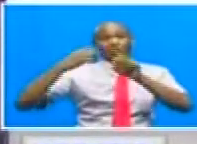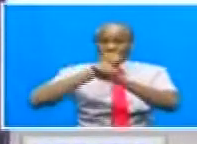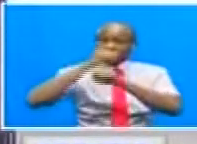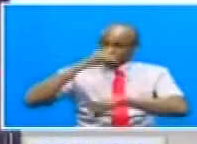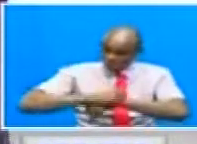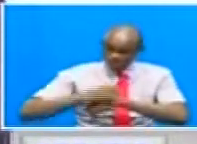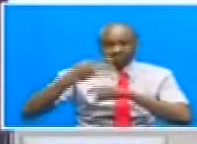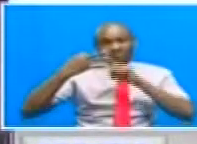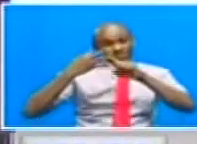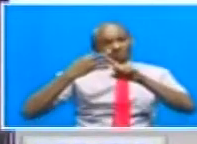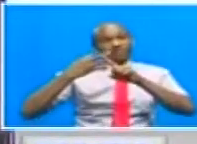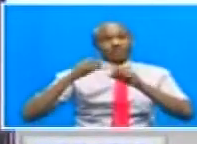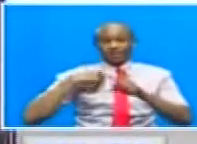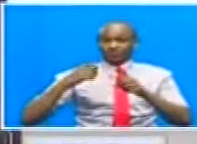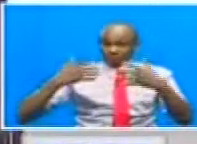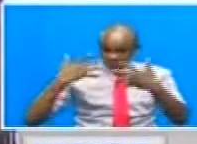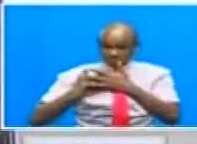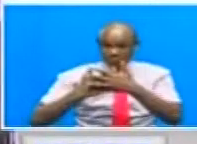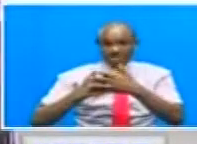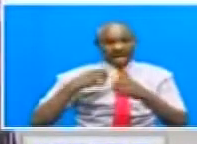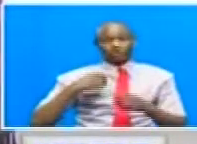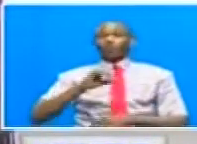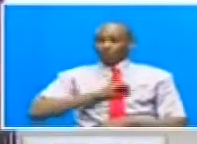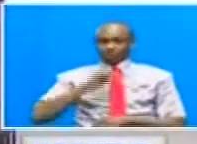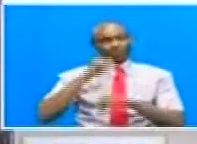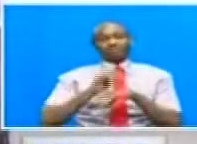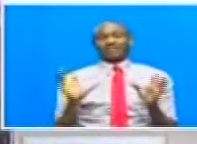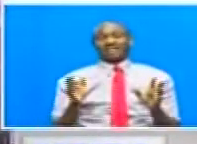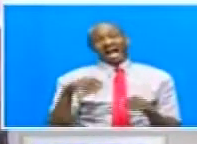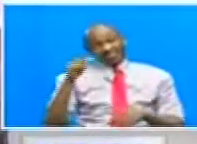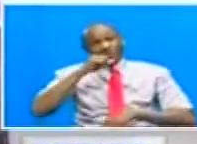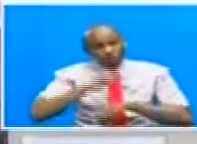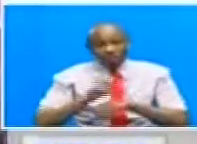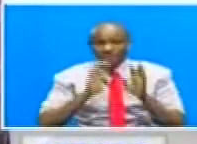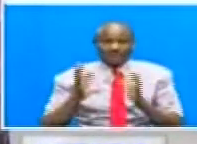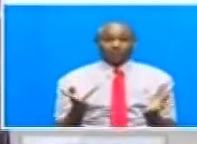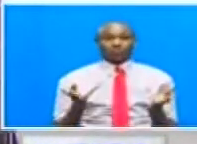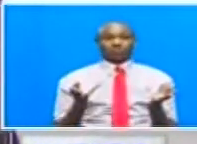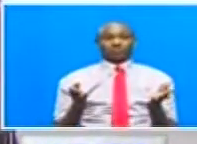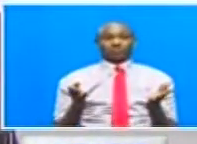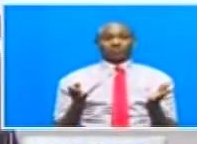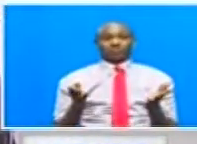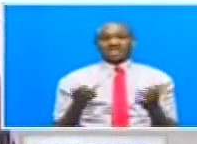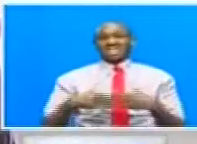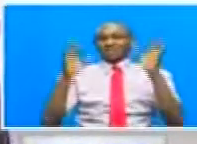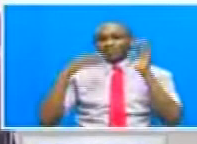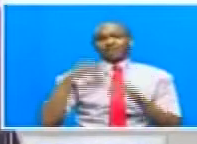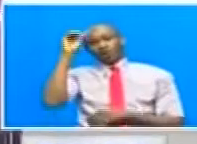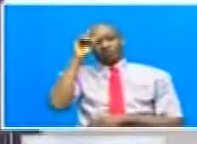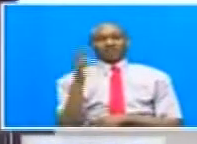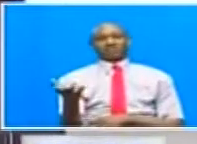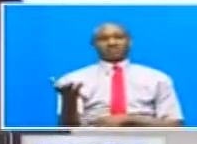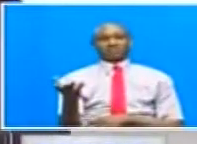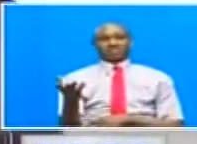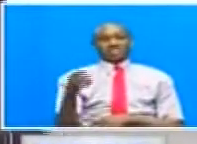schools, we need to title the schools, and thirdly, we need to own those schools. Those schools sometimes behave like they're kind of left like orphans. They just have no,